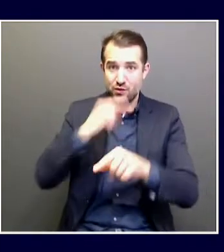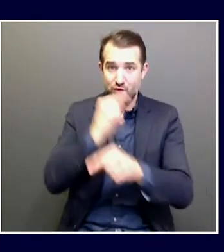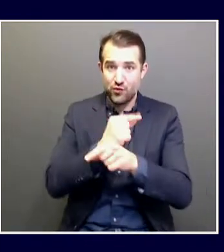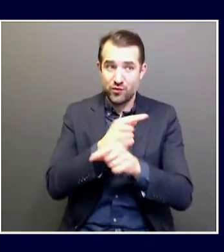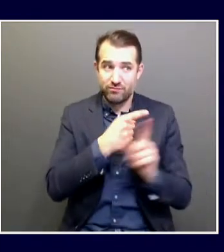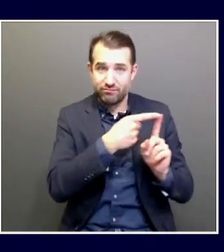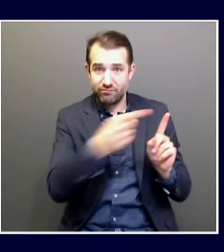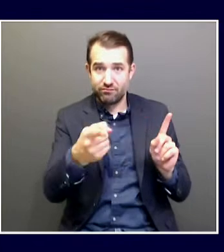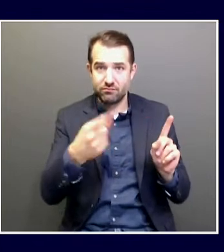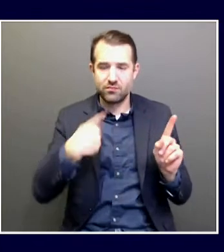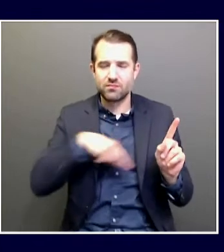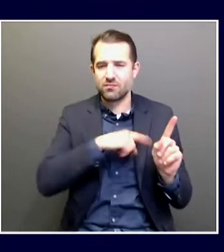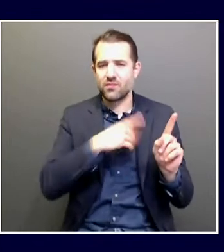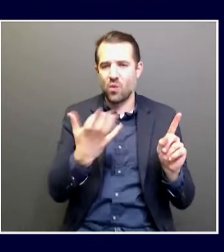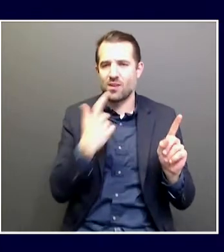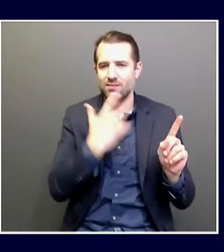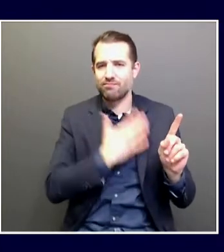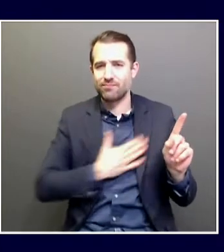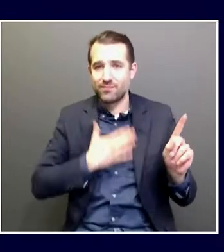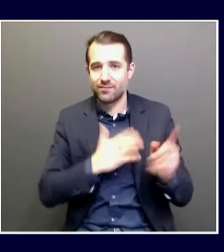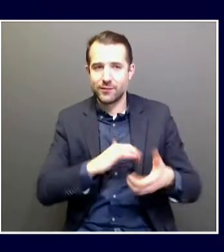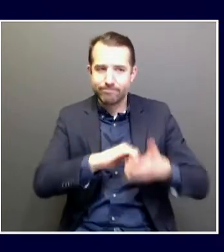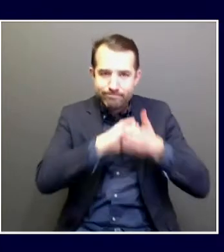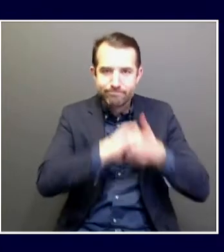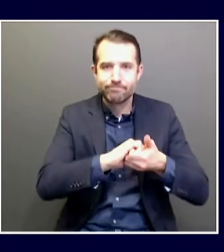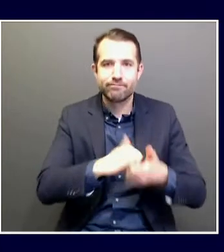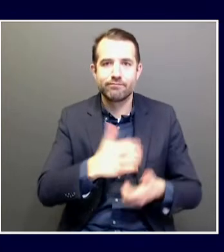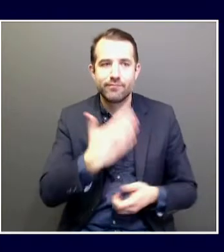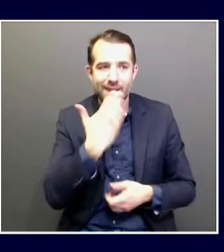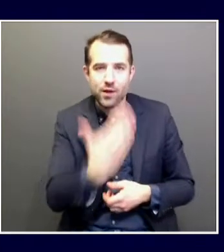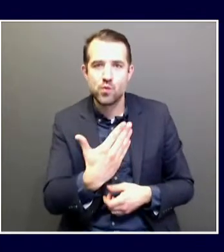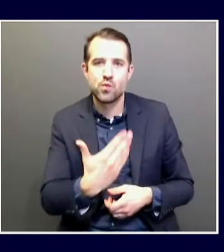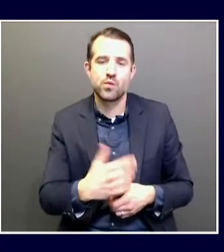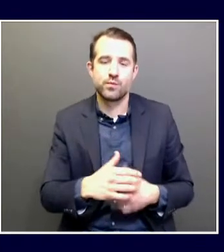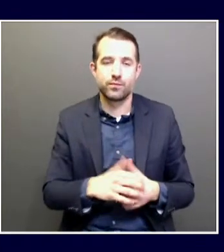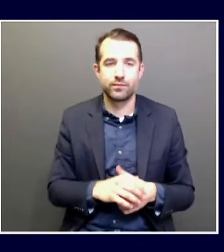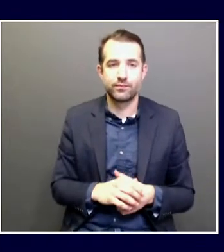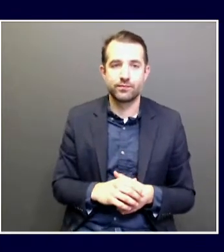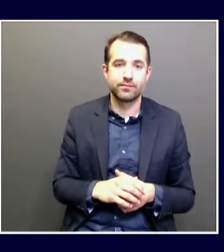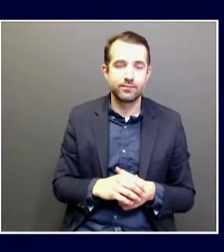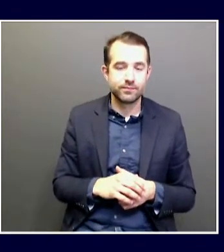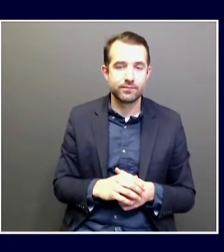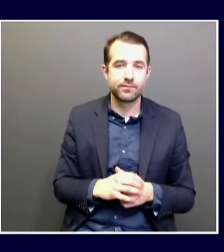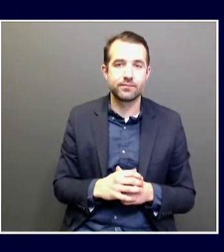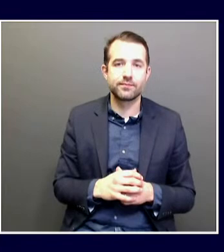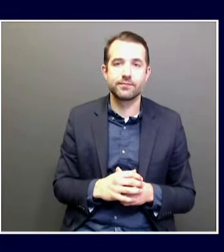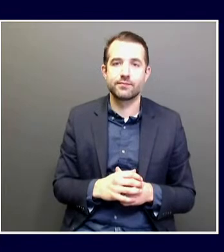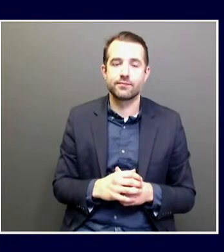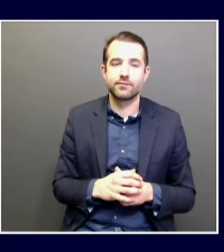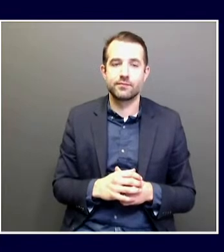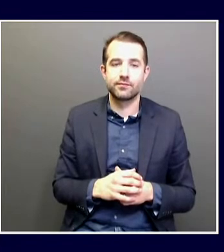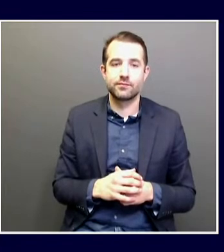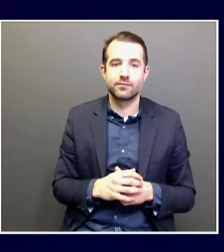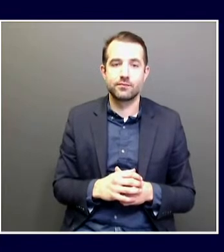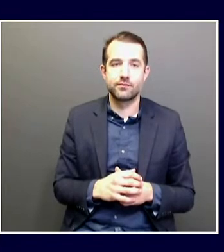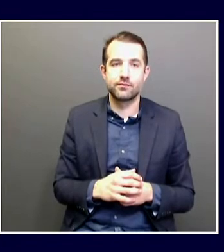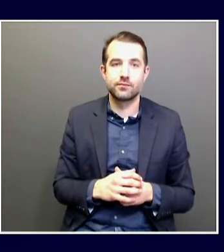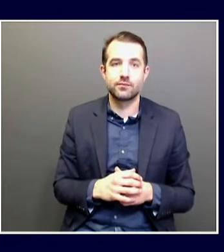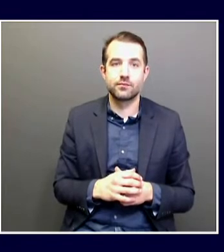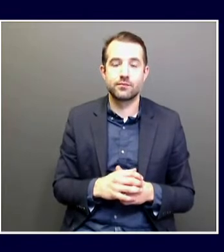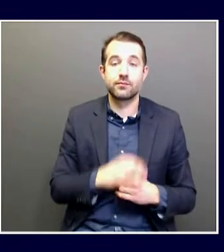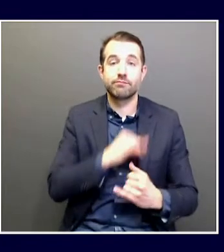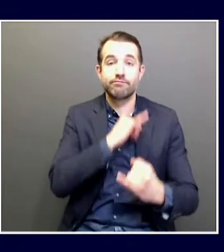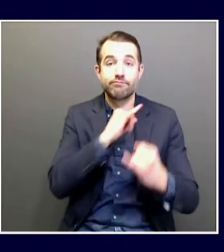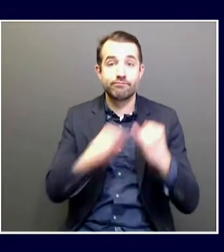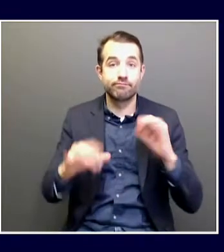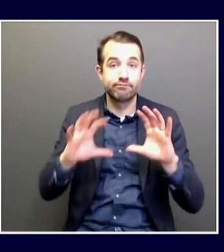them your thanks as well as your gratitude this holiday season. And there's a final group that